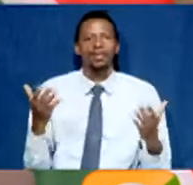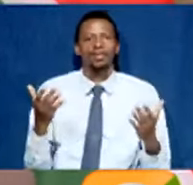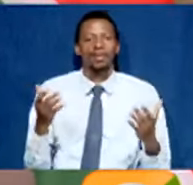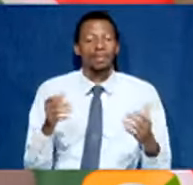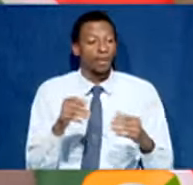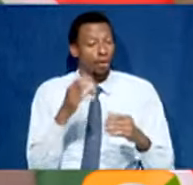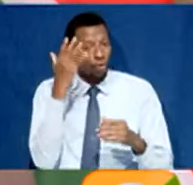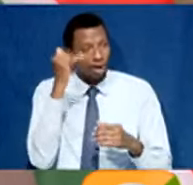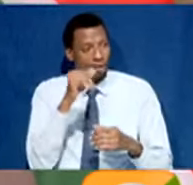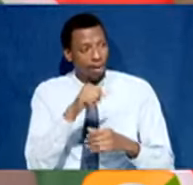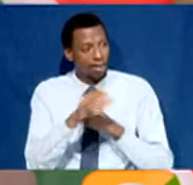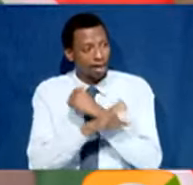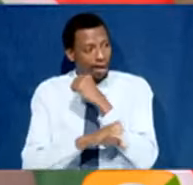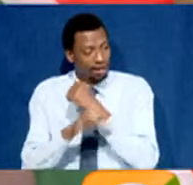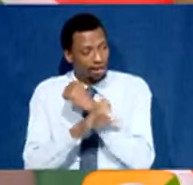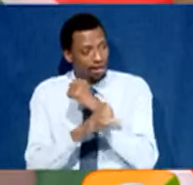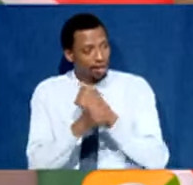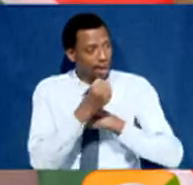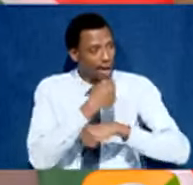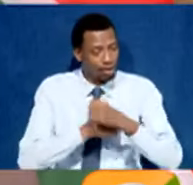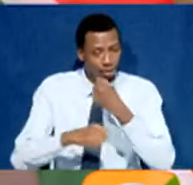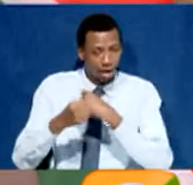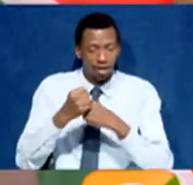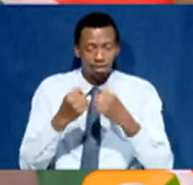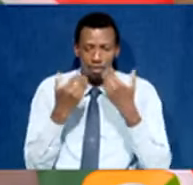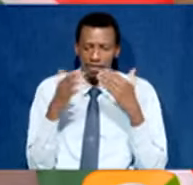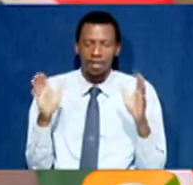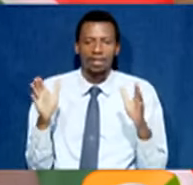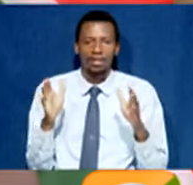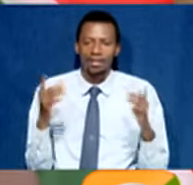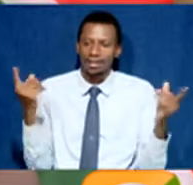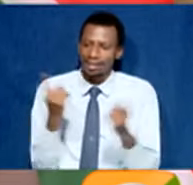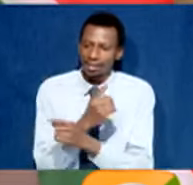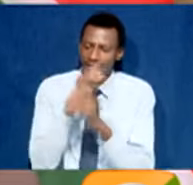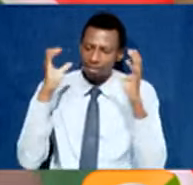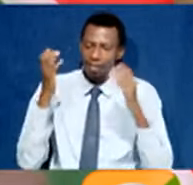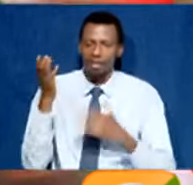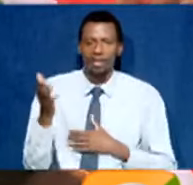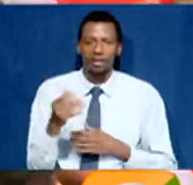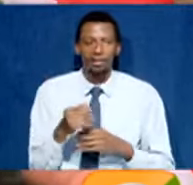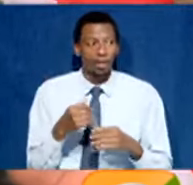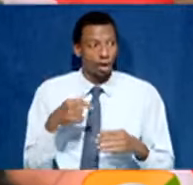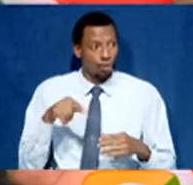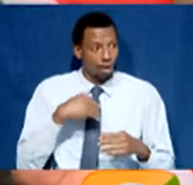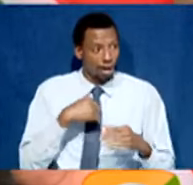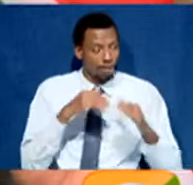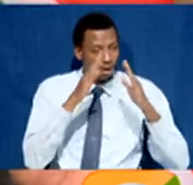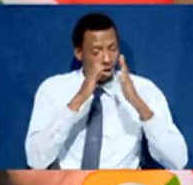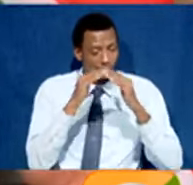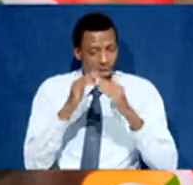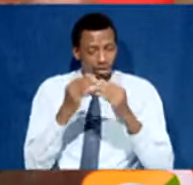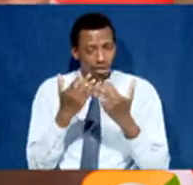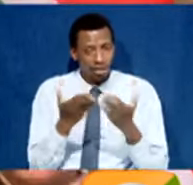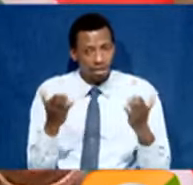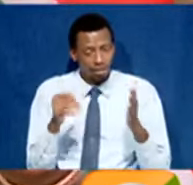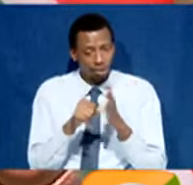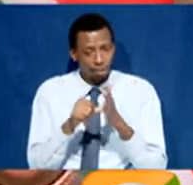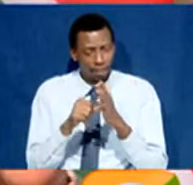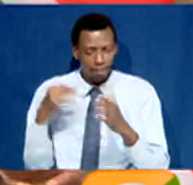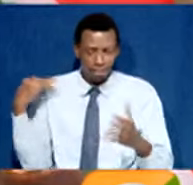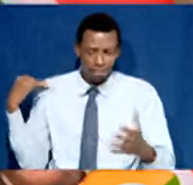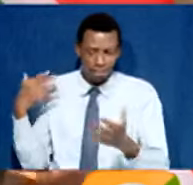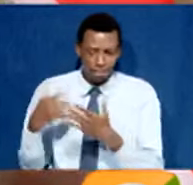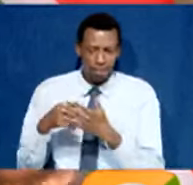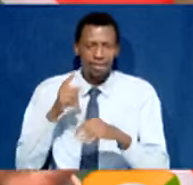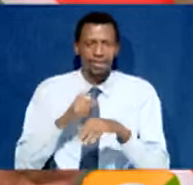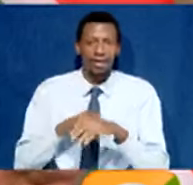made a big difference. We have had this housing thing for as long as I have been a politician, but nobody